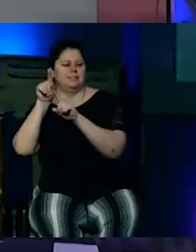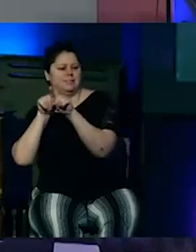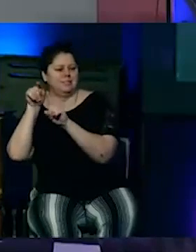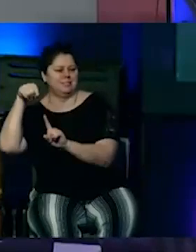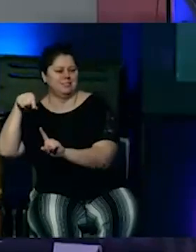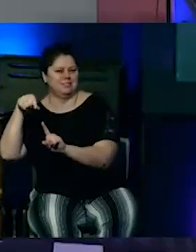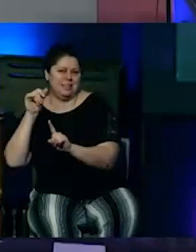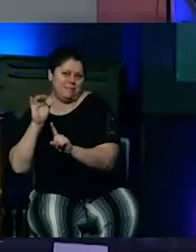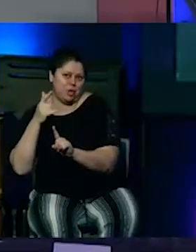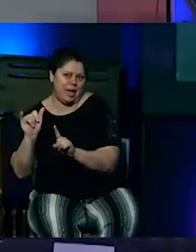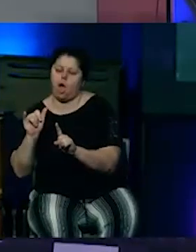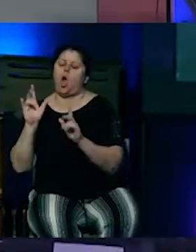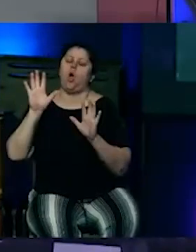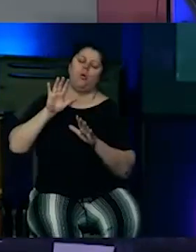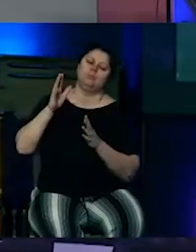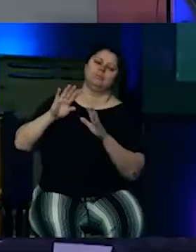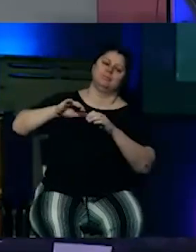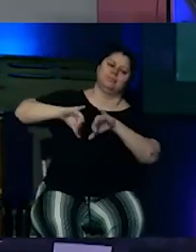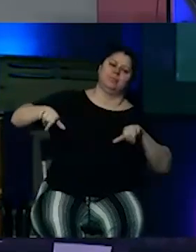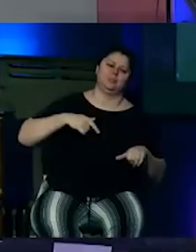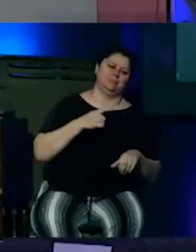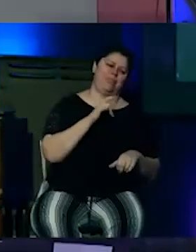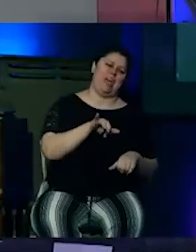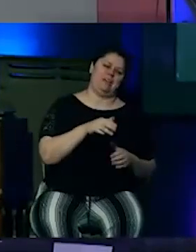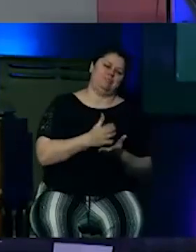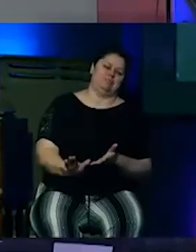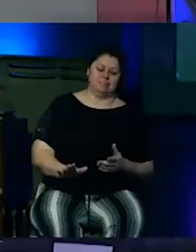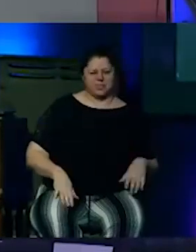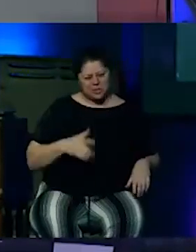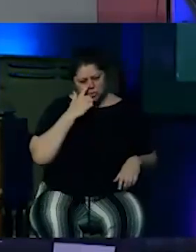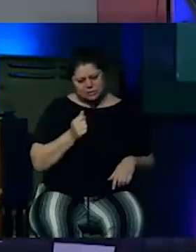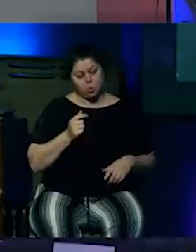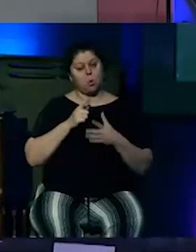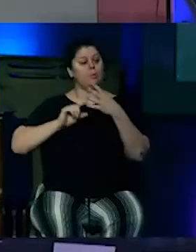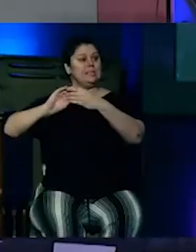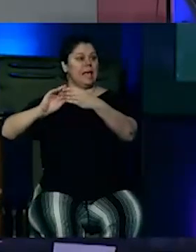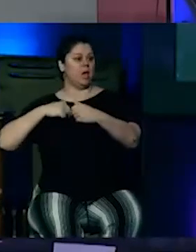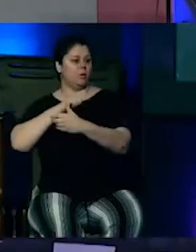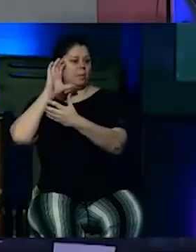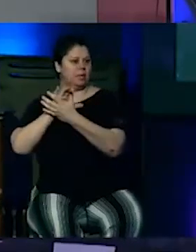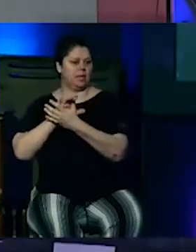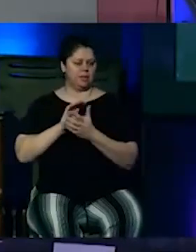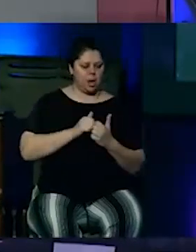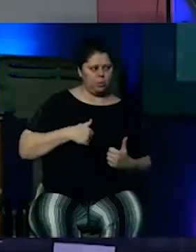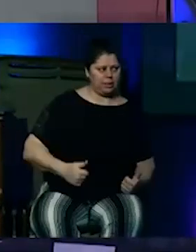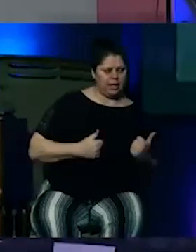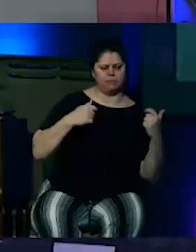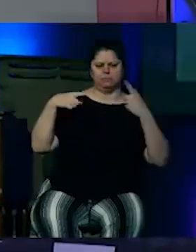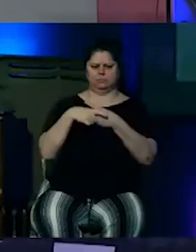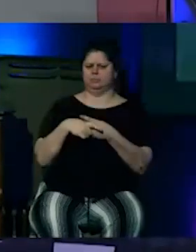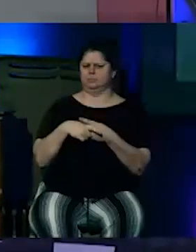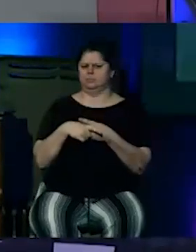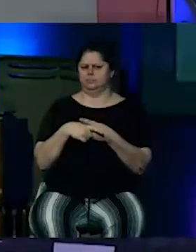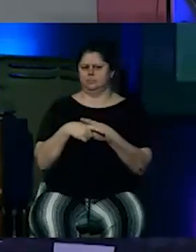So I think that there's like a contradiction here between what we say we believe and then the way that we live it out, which is that